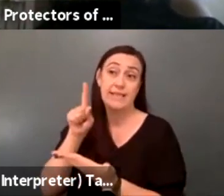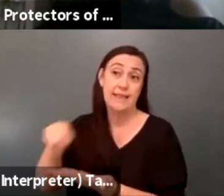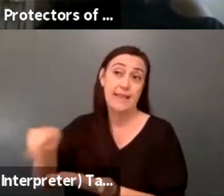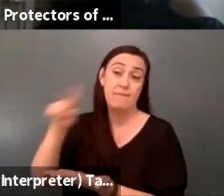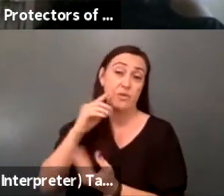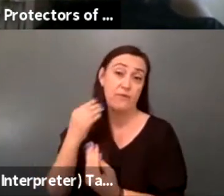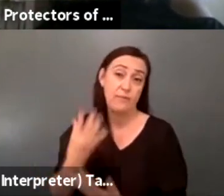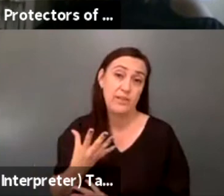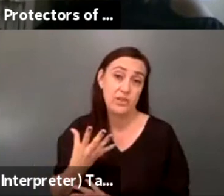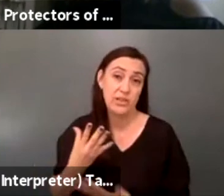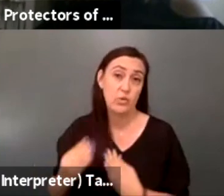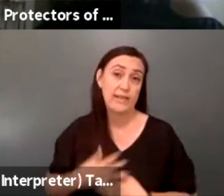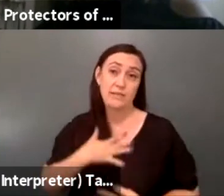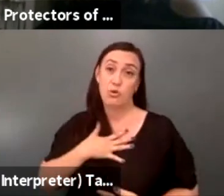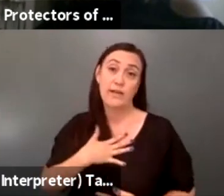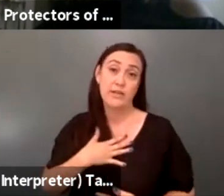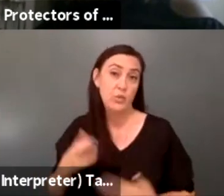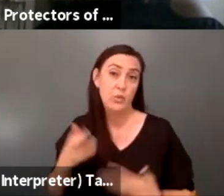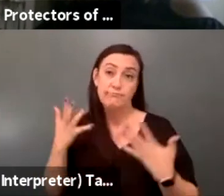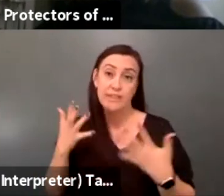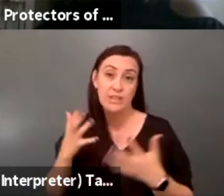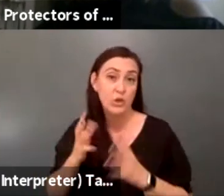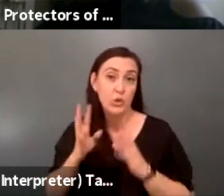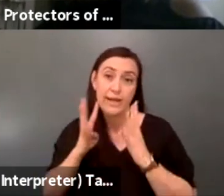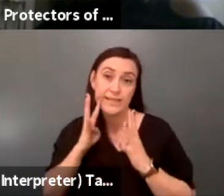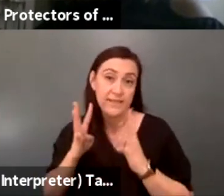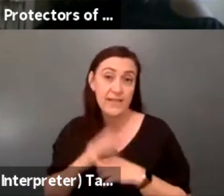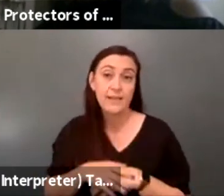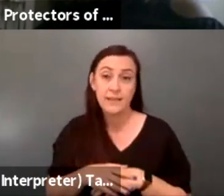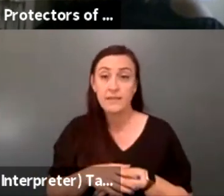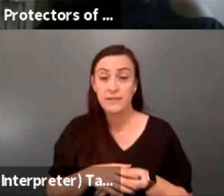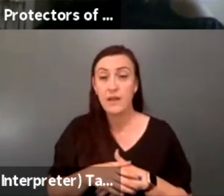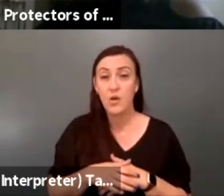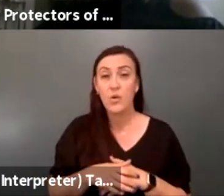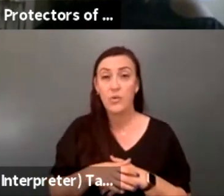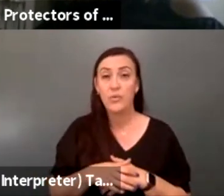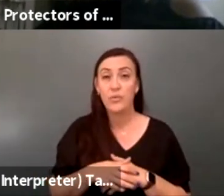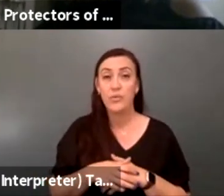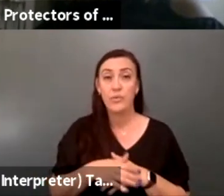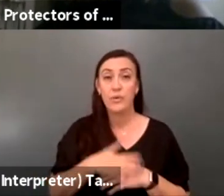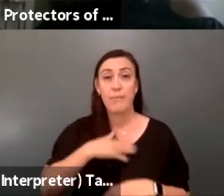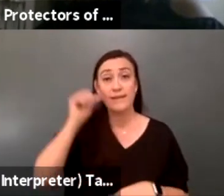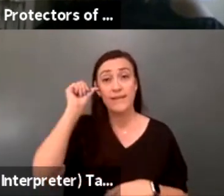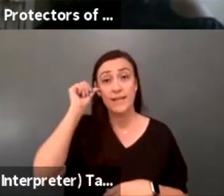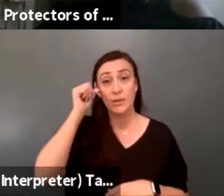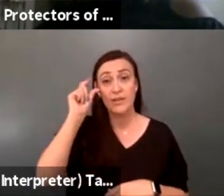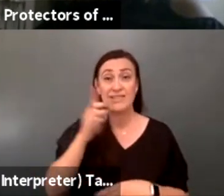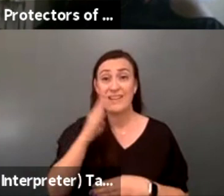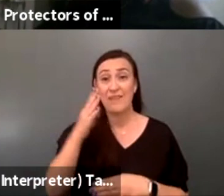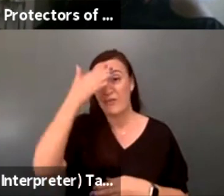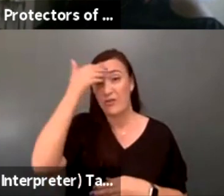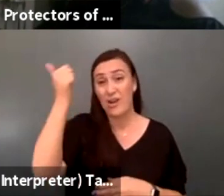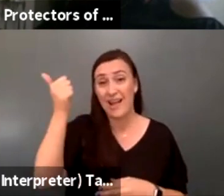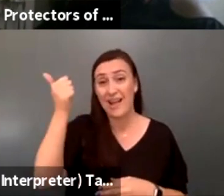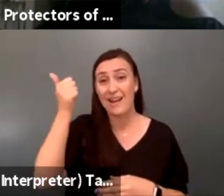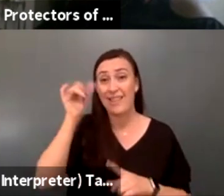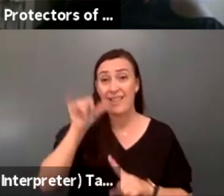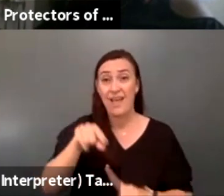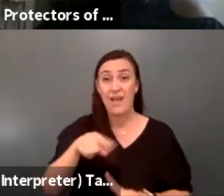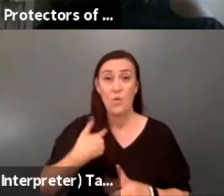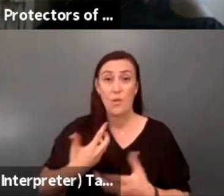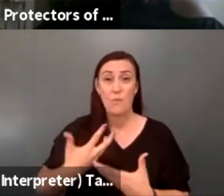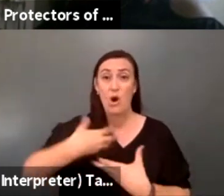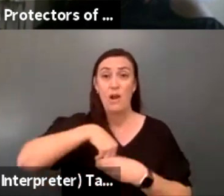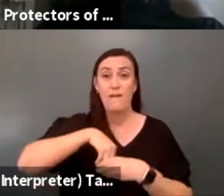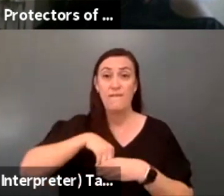information, inspiration, and creativity. So my takeaway is just never to forget that we're part of